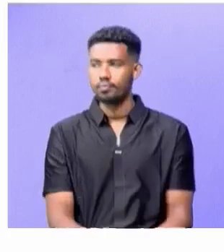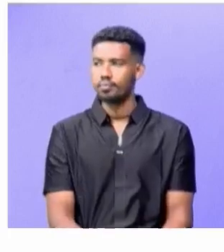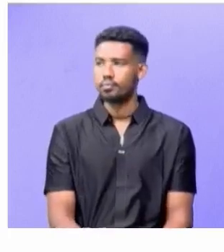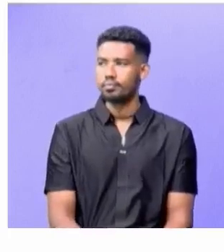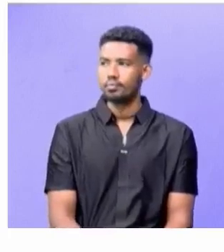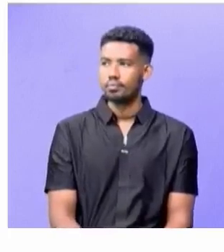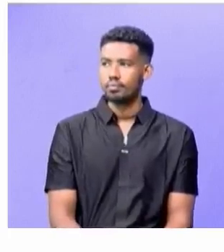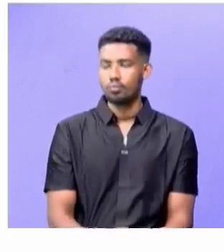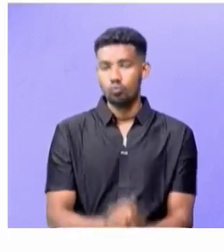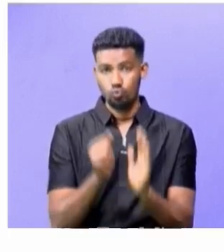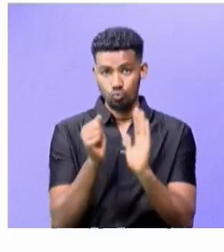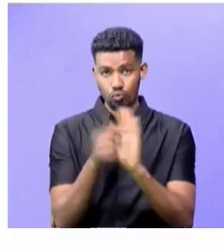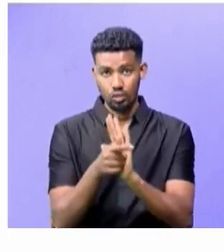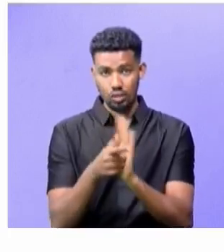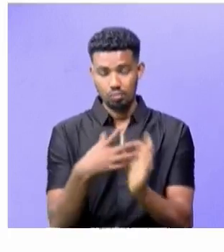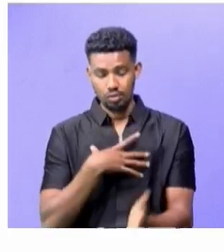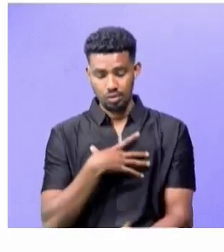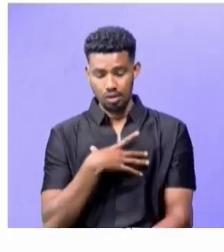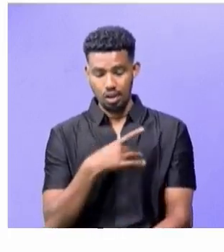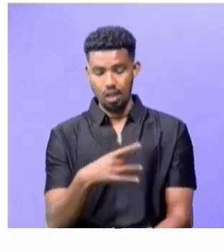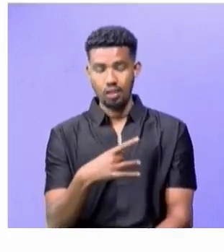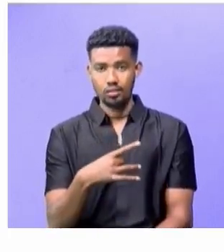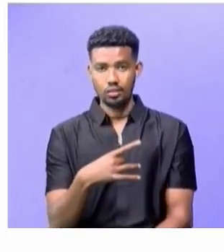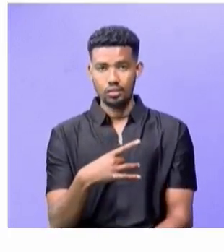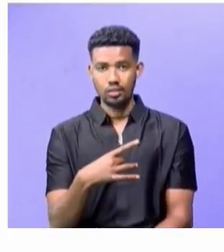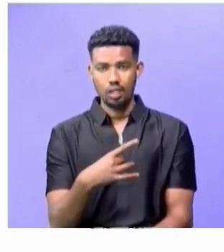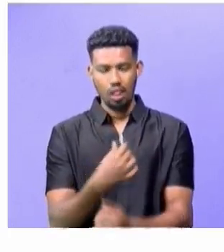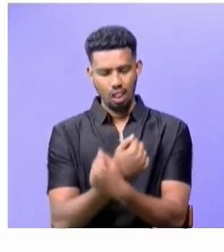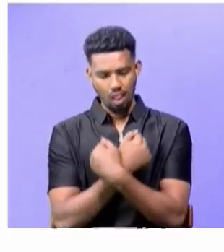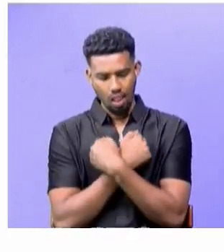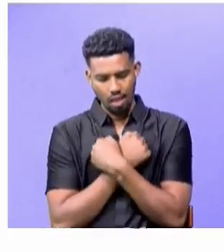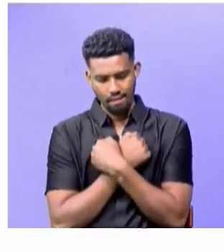For example, like, love,